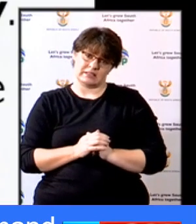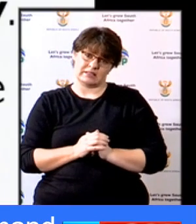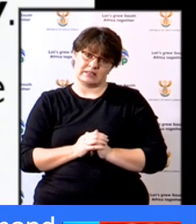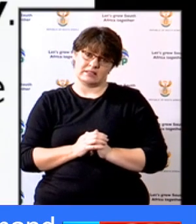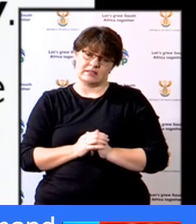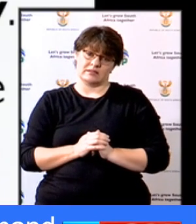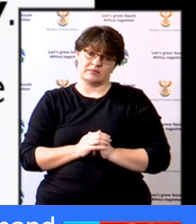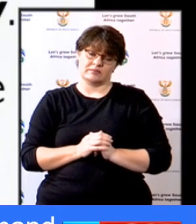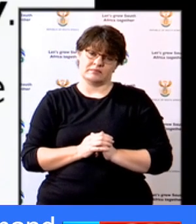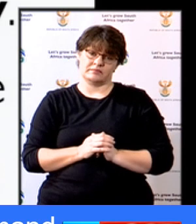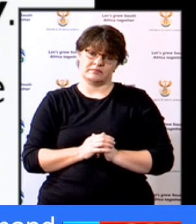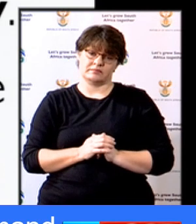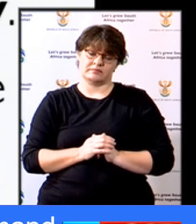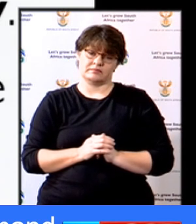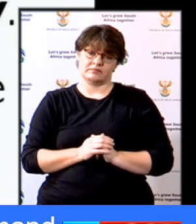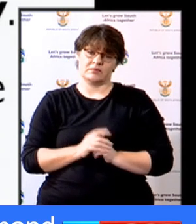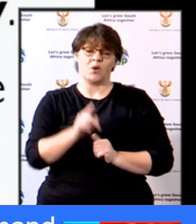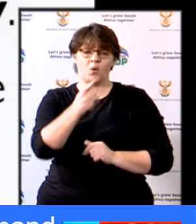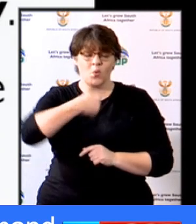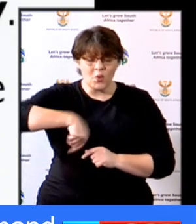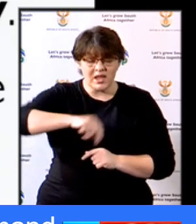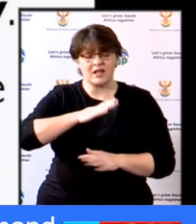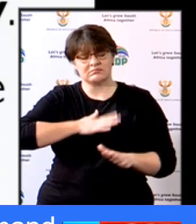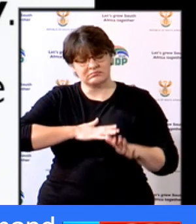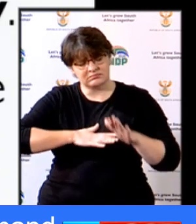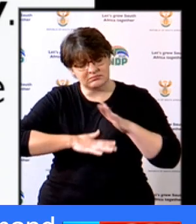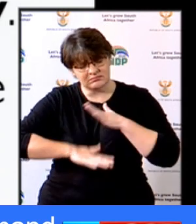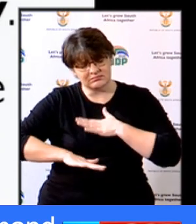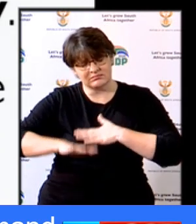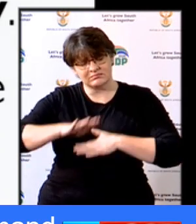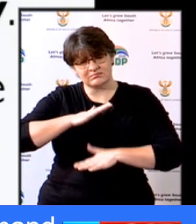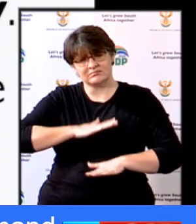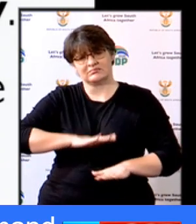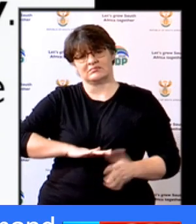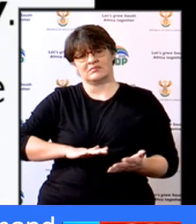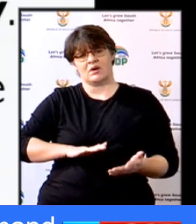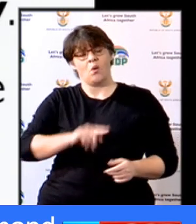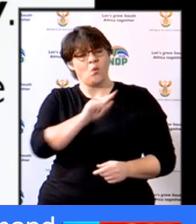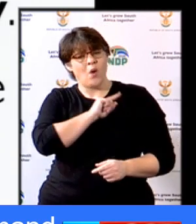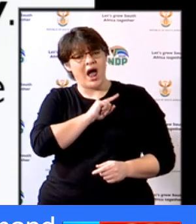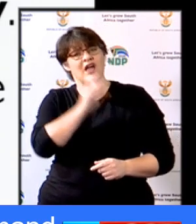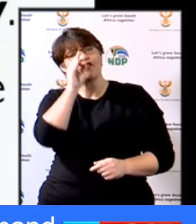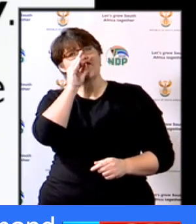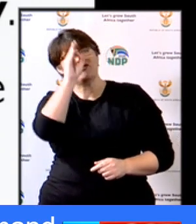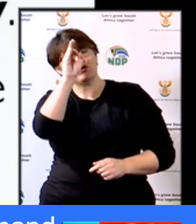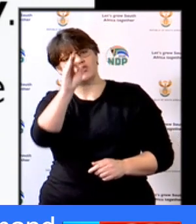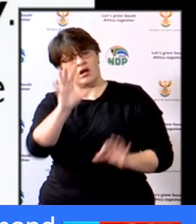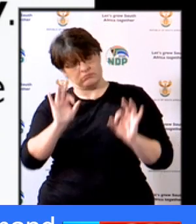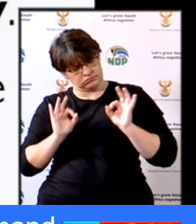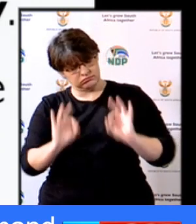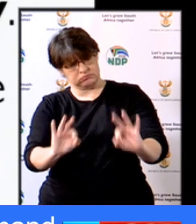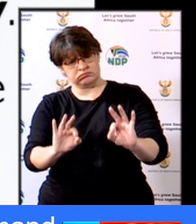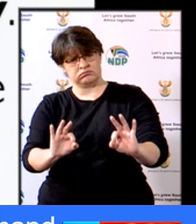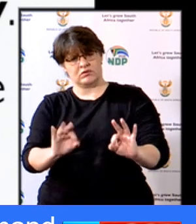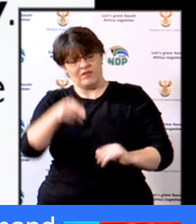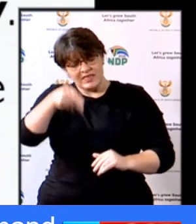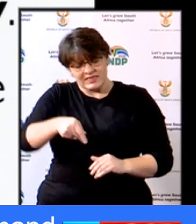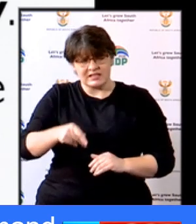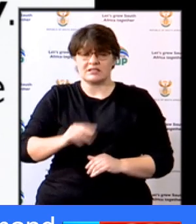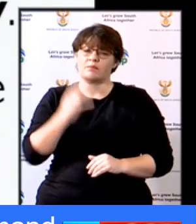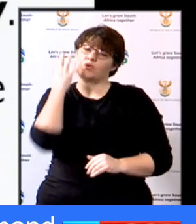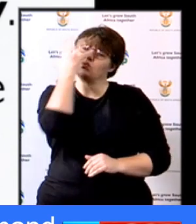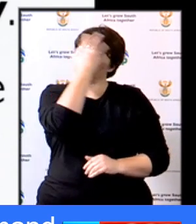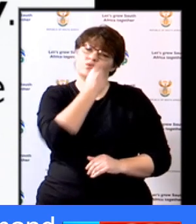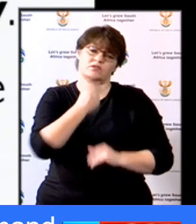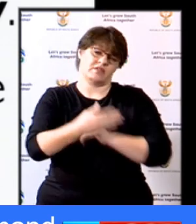must endure today so that we can secure the future of this beautiful country.